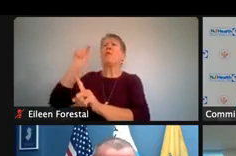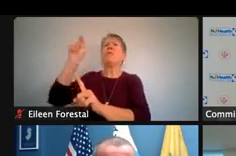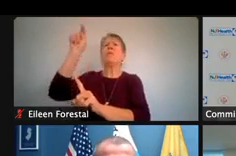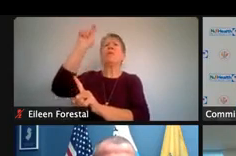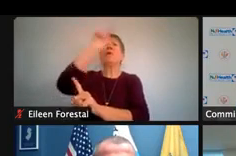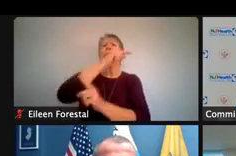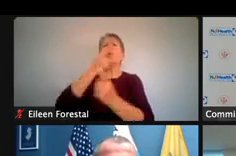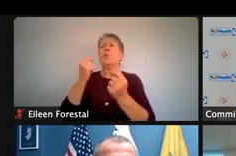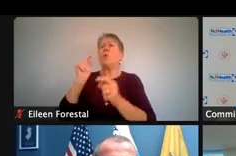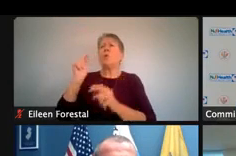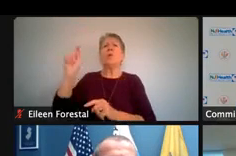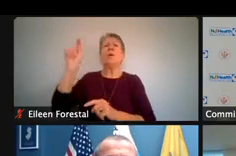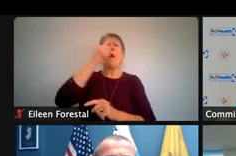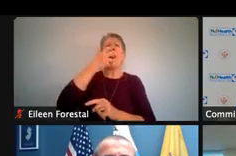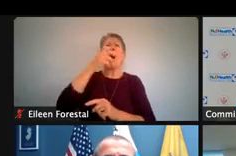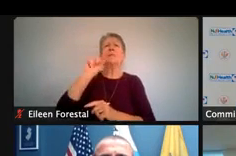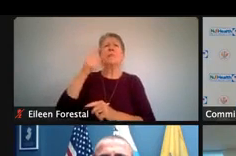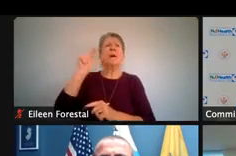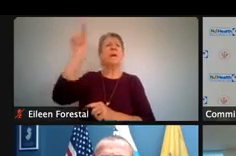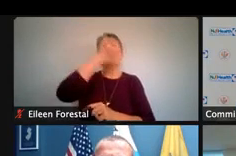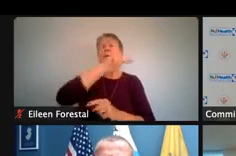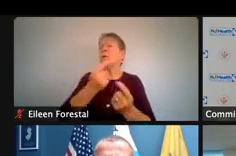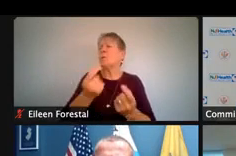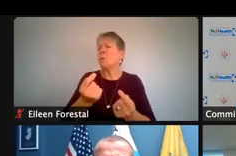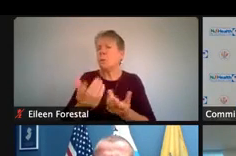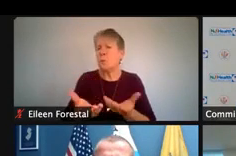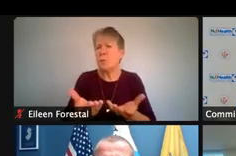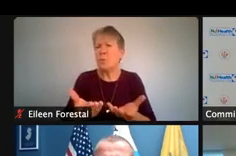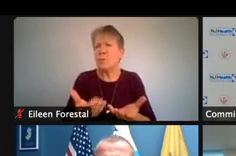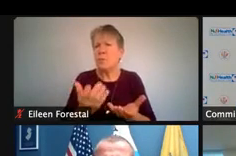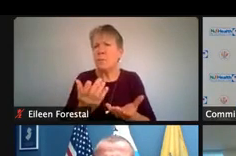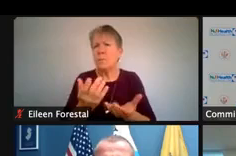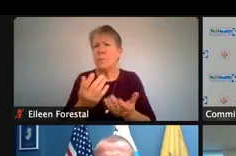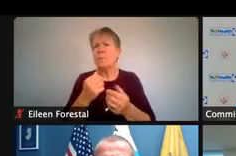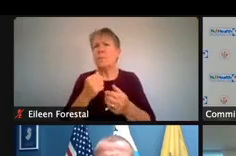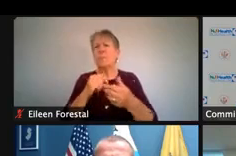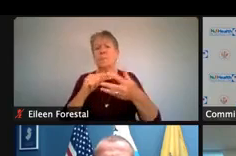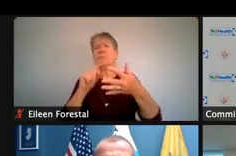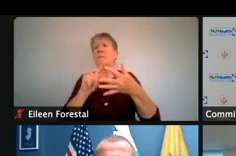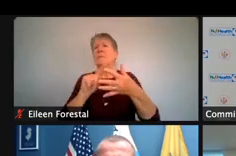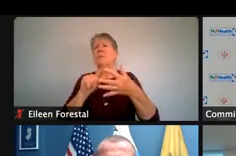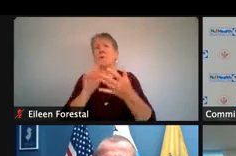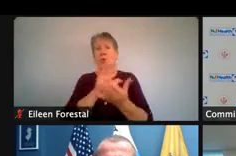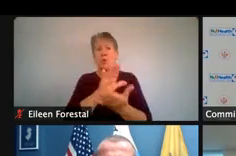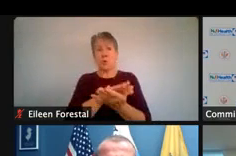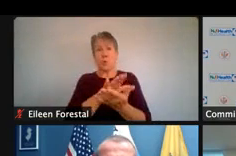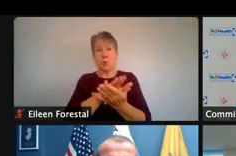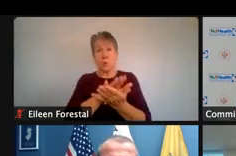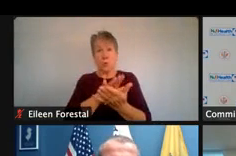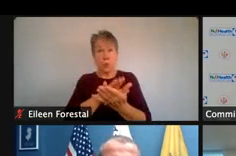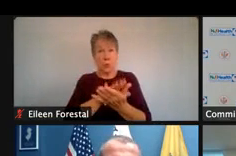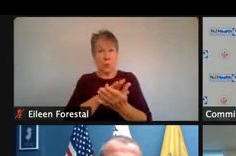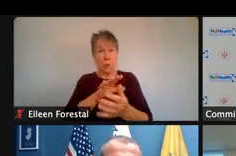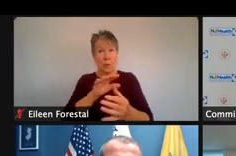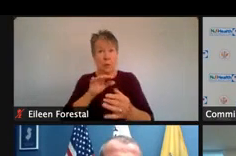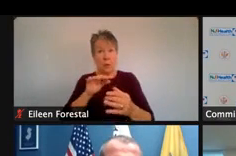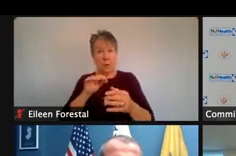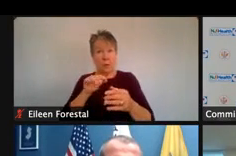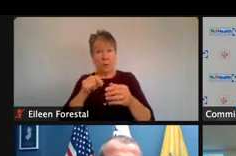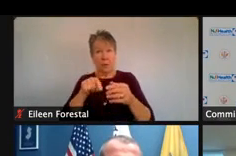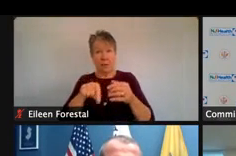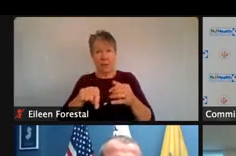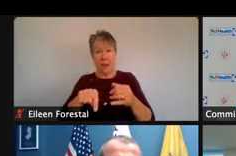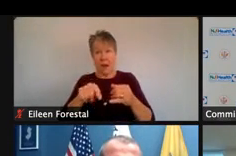the marking period kind of benchmarks, and they're beginning to rethink plans for next marking period, whether they're in person